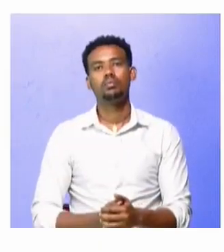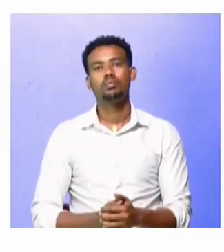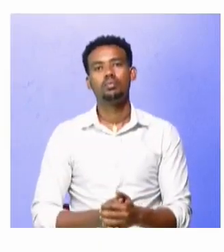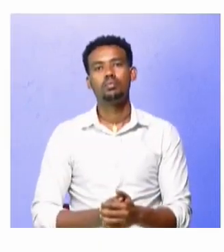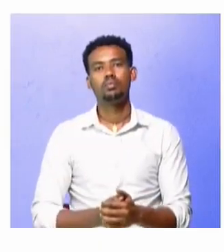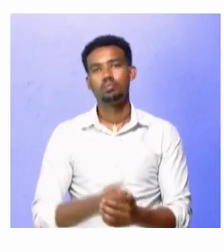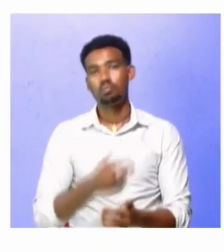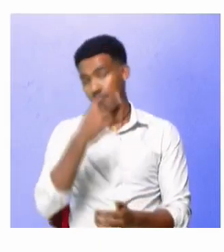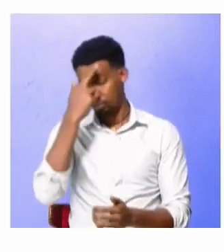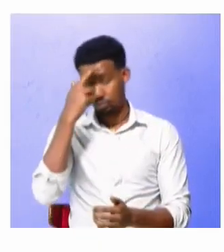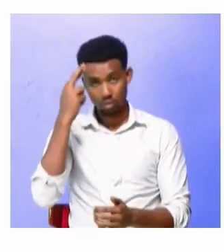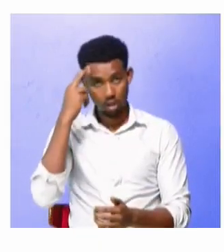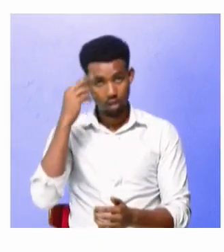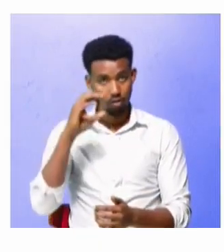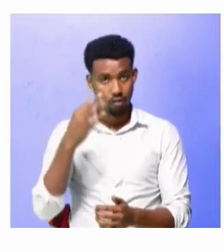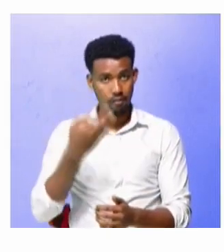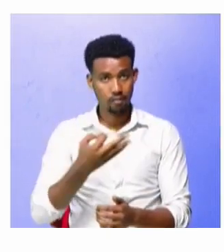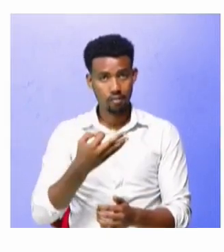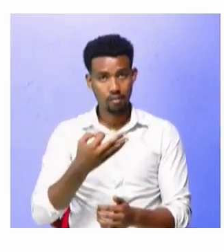of